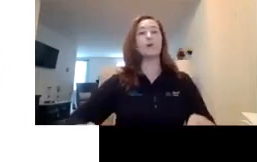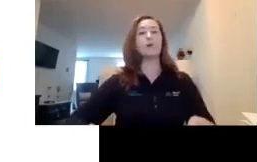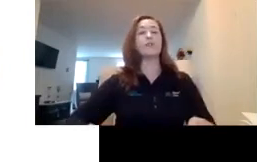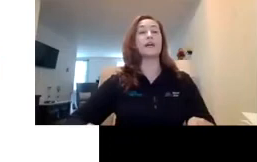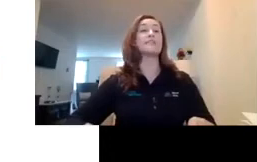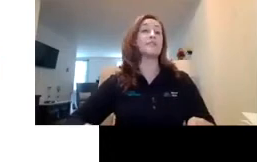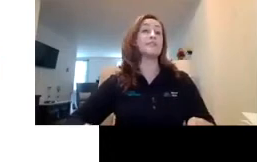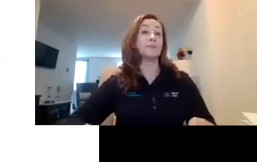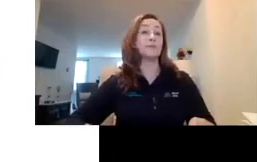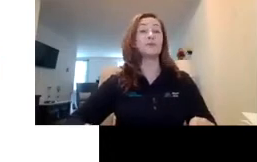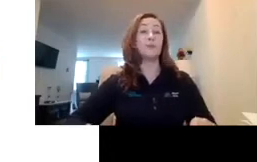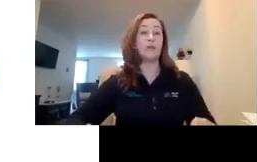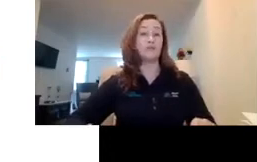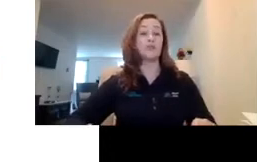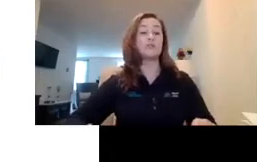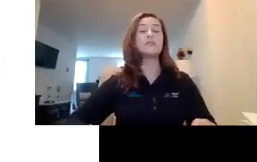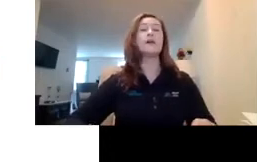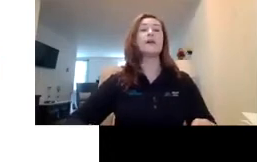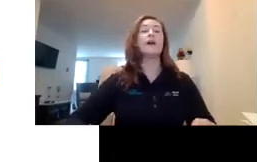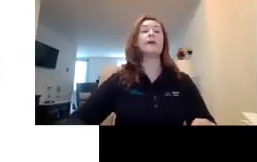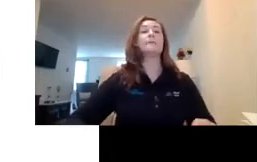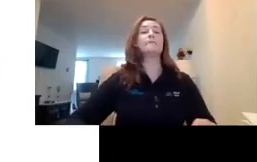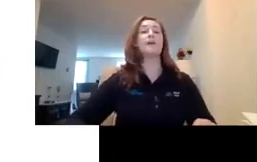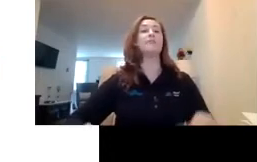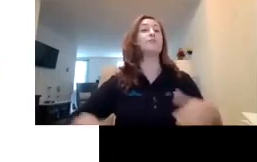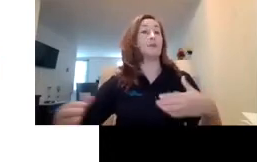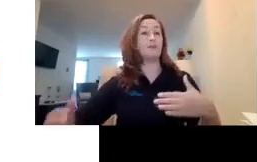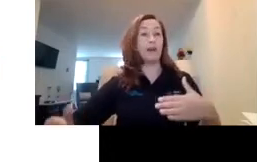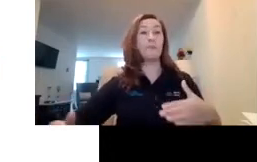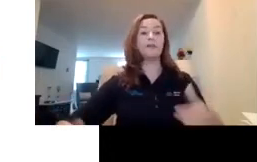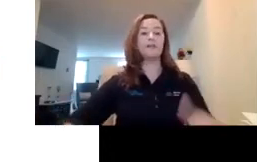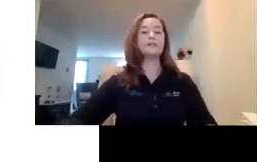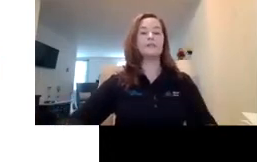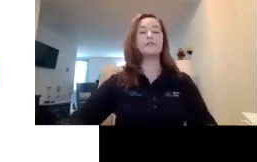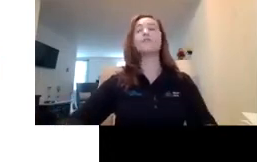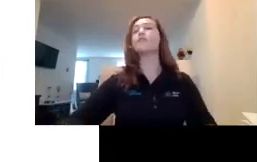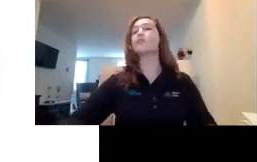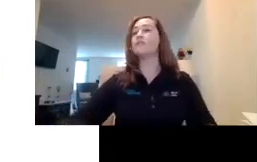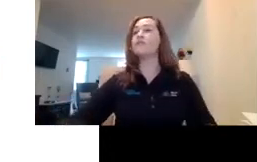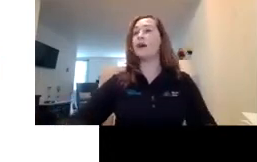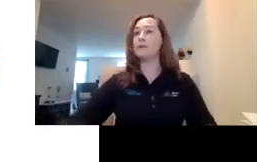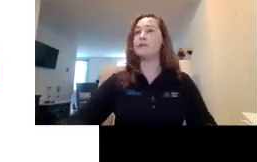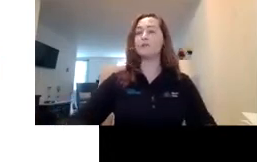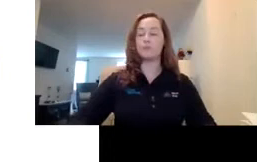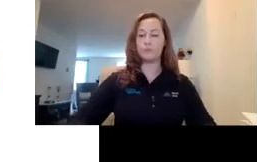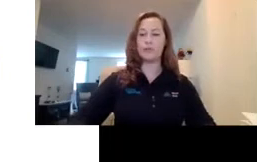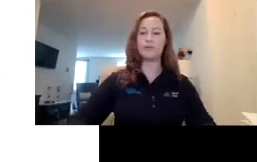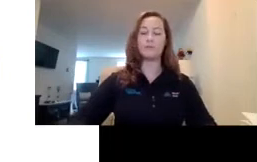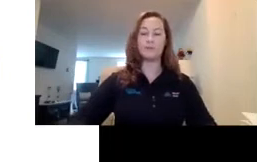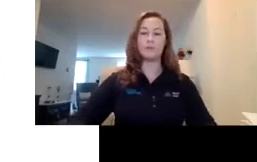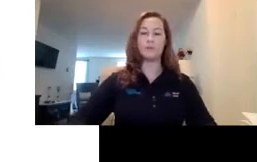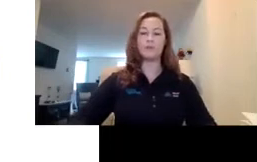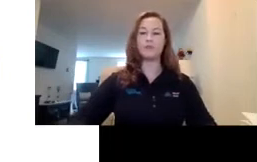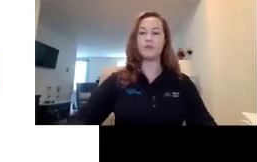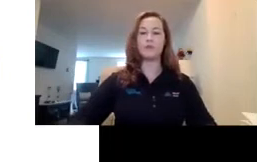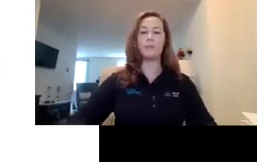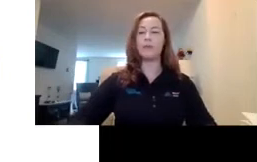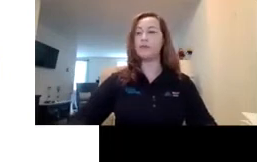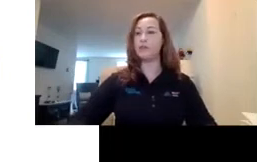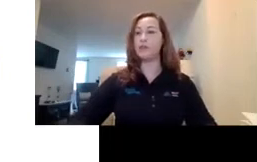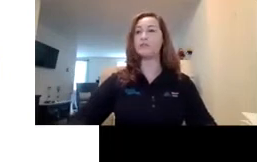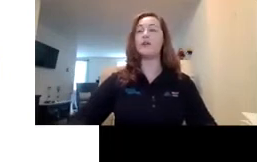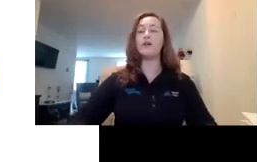material was accessible to patients and to their families. Let's not forget the families, right? When we talk